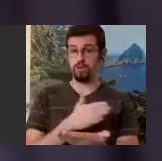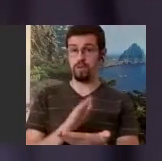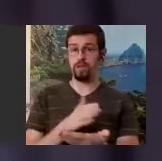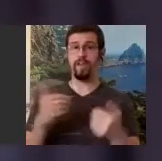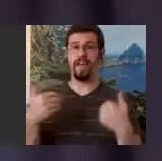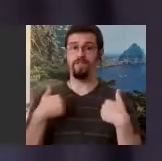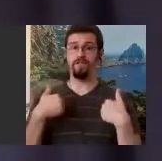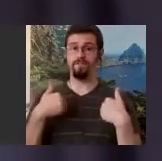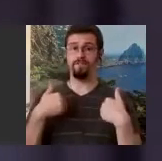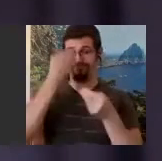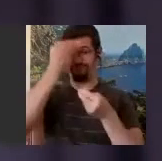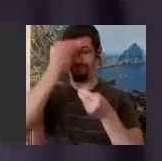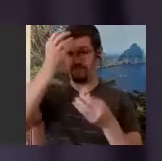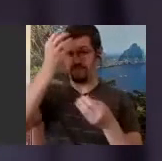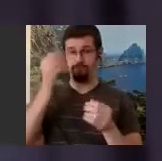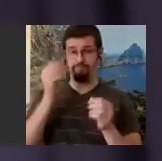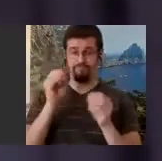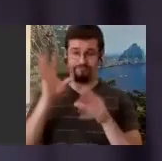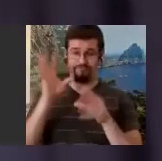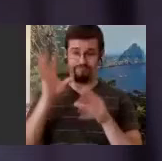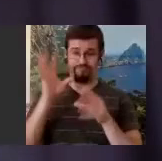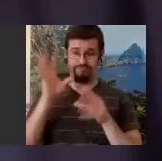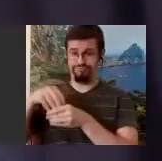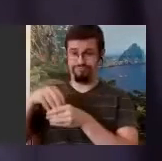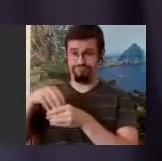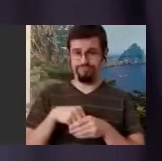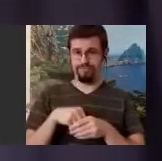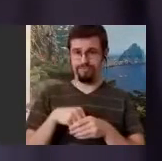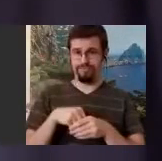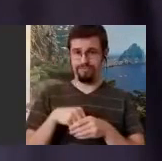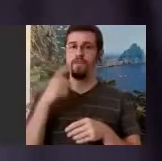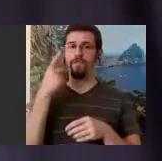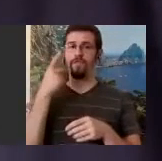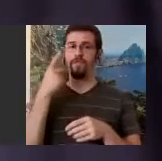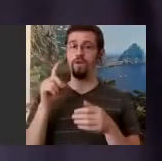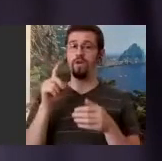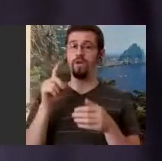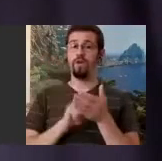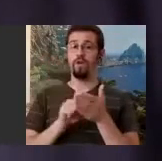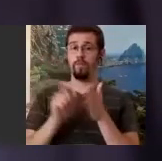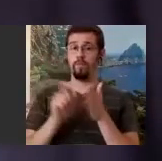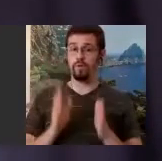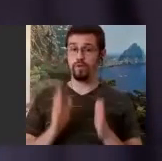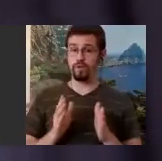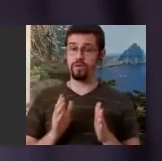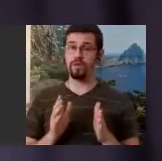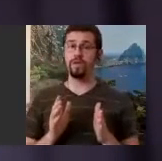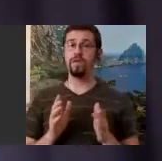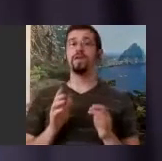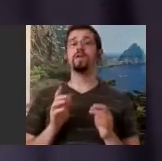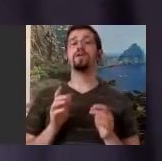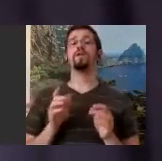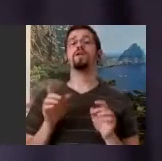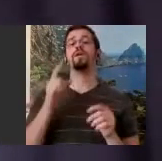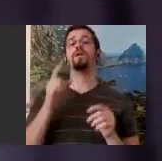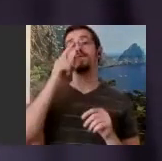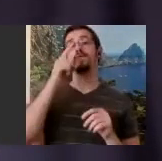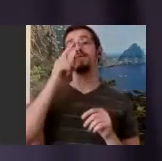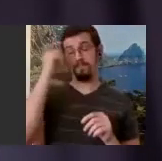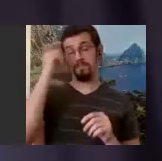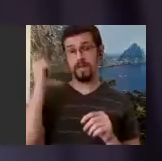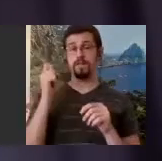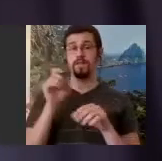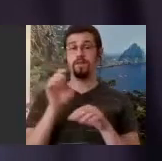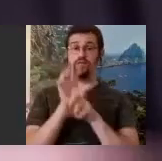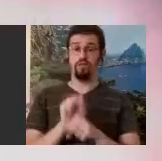that gets encoded and decoded by composers and interpreters. But because the tradition is so rich and so well